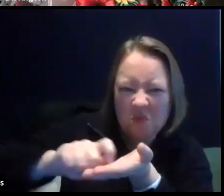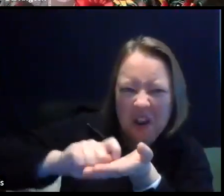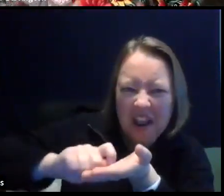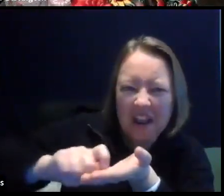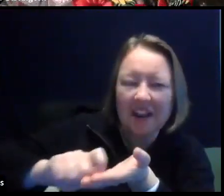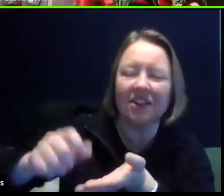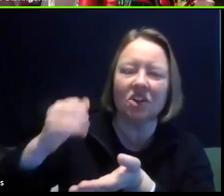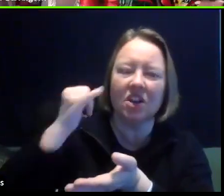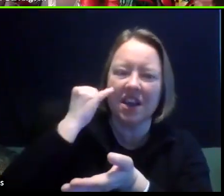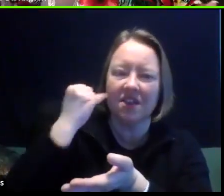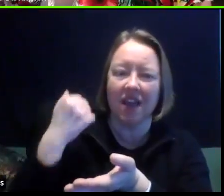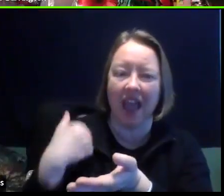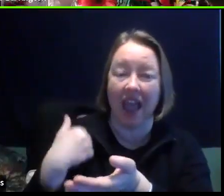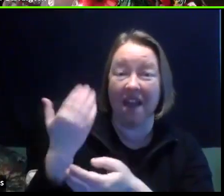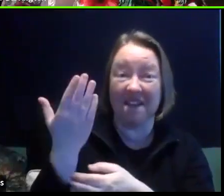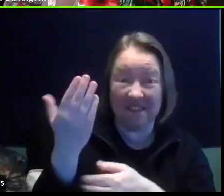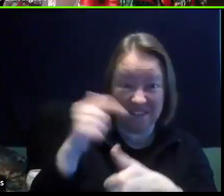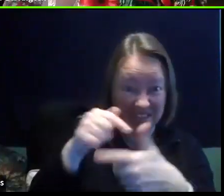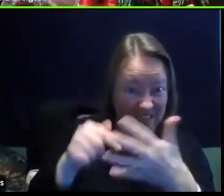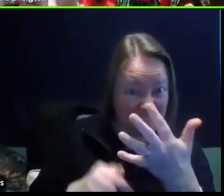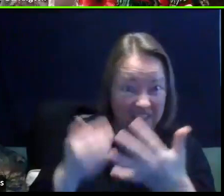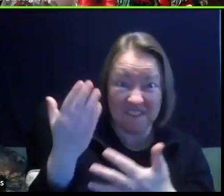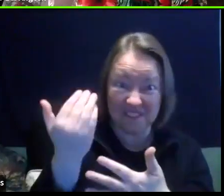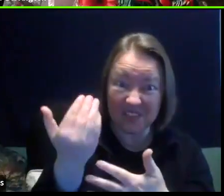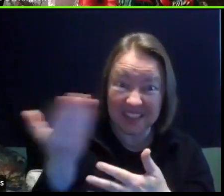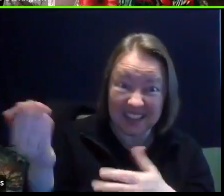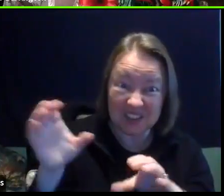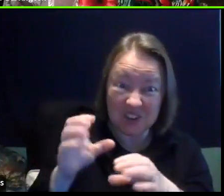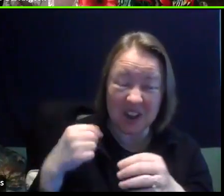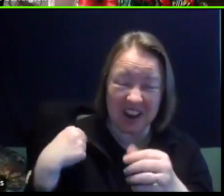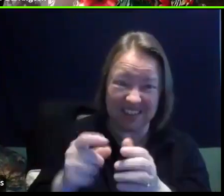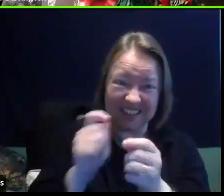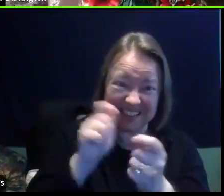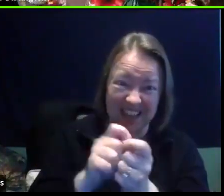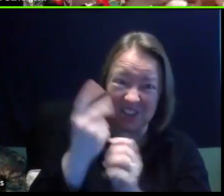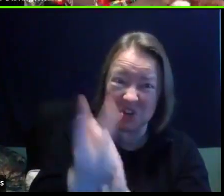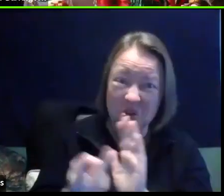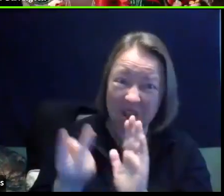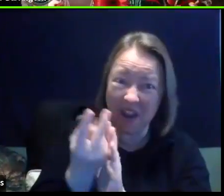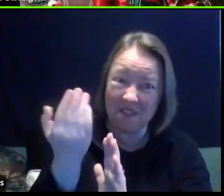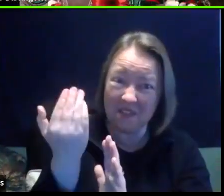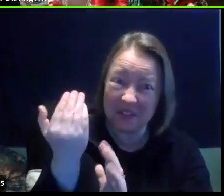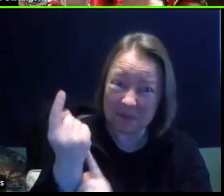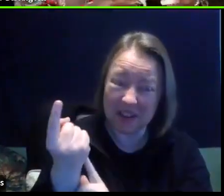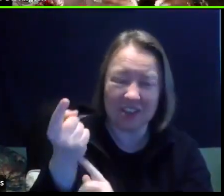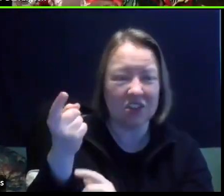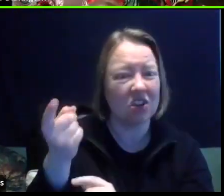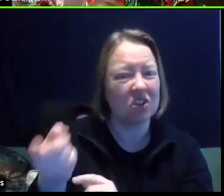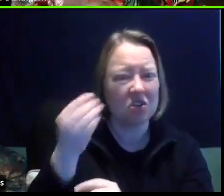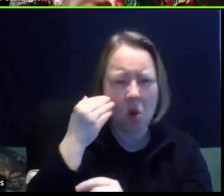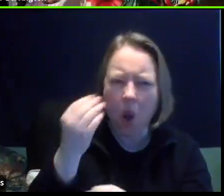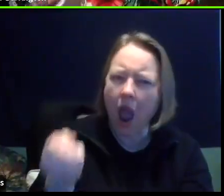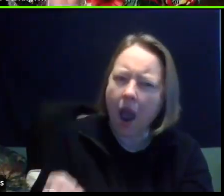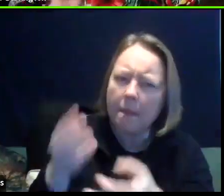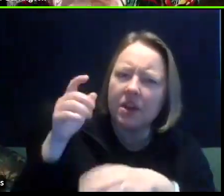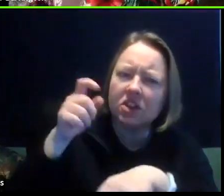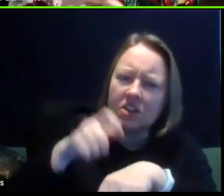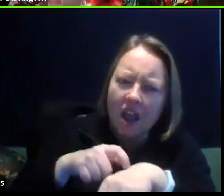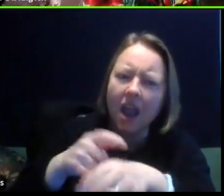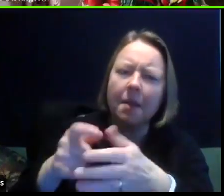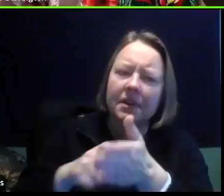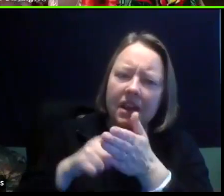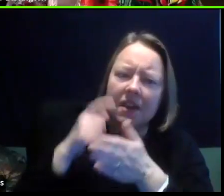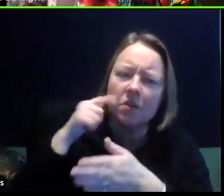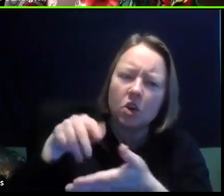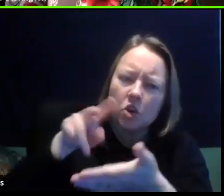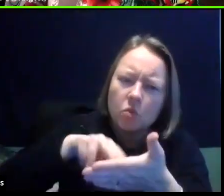like, if I have 15 things to do and I have exactly 2 hours and 15 minutes, you know, so her knowing how much time it's going to take for her to